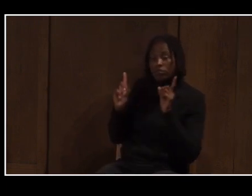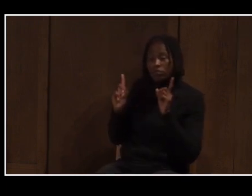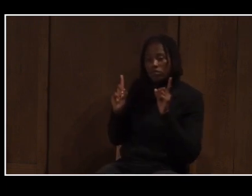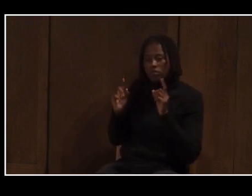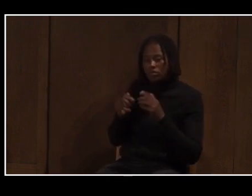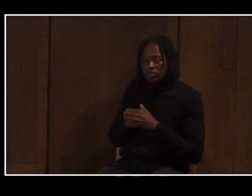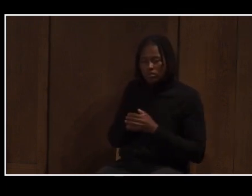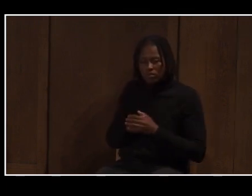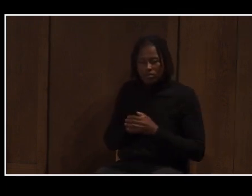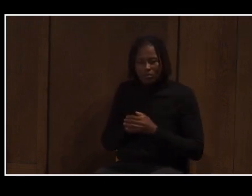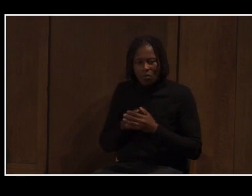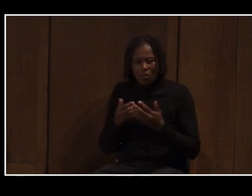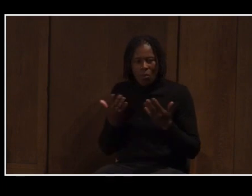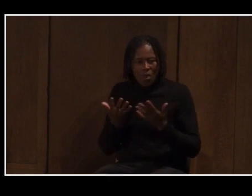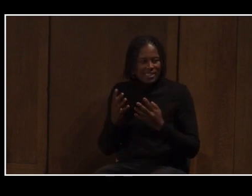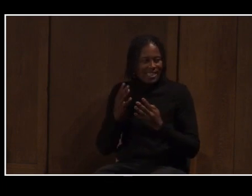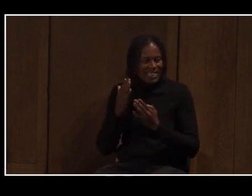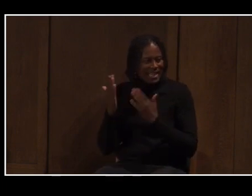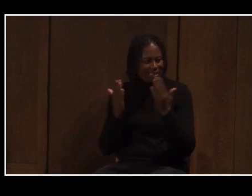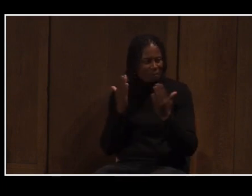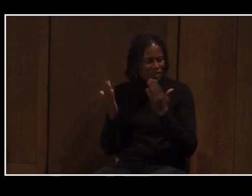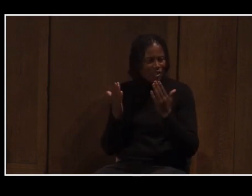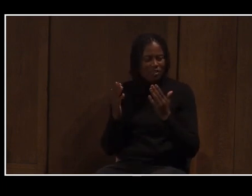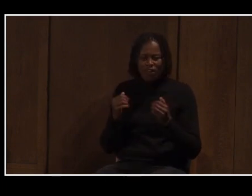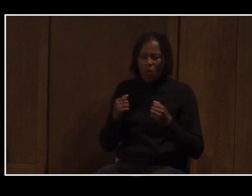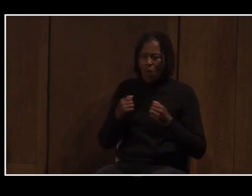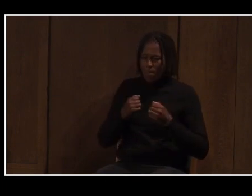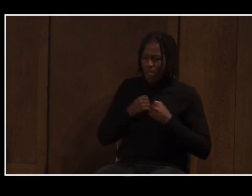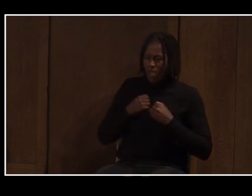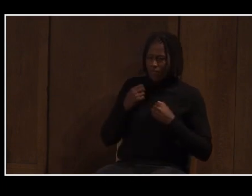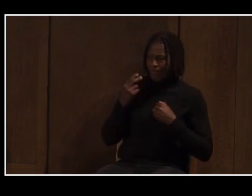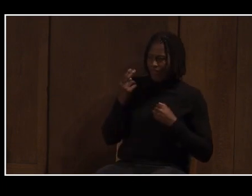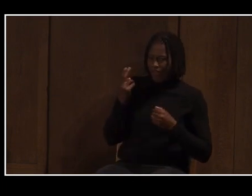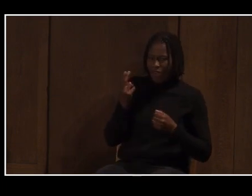exhibition? Like, you know?